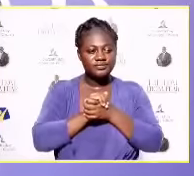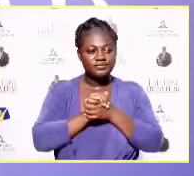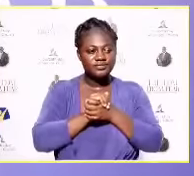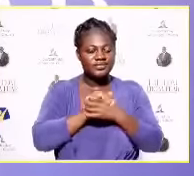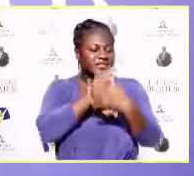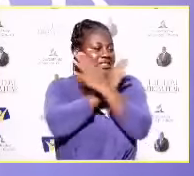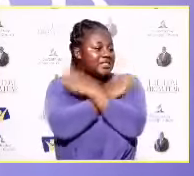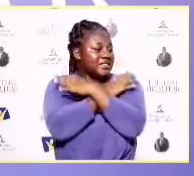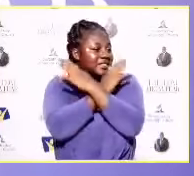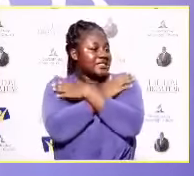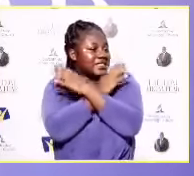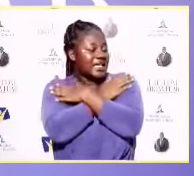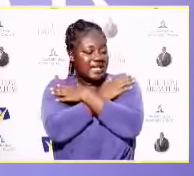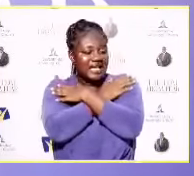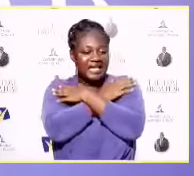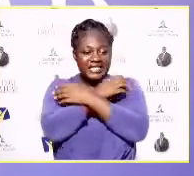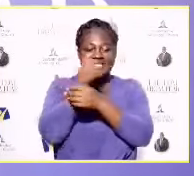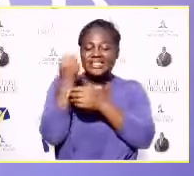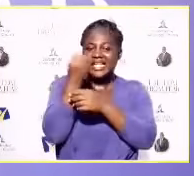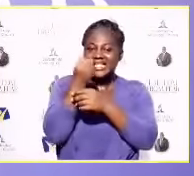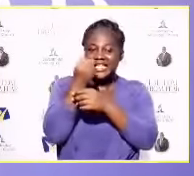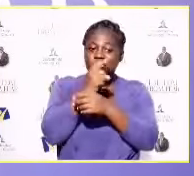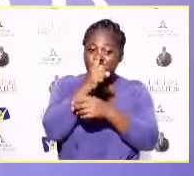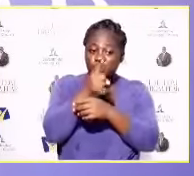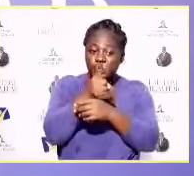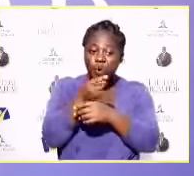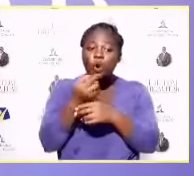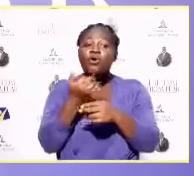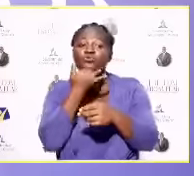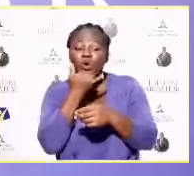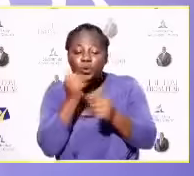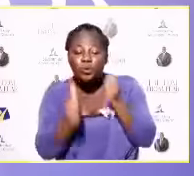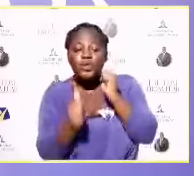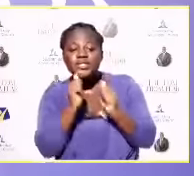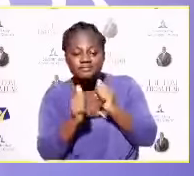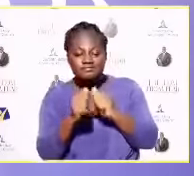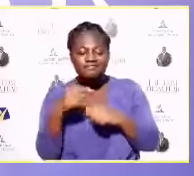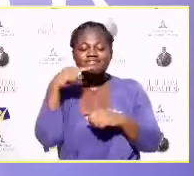Sunday's the Sabbath. What is that? Lies.